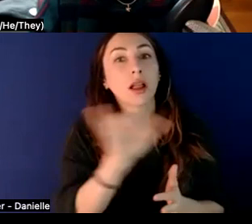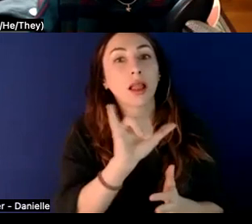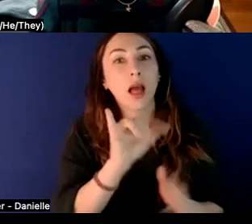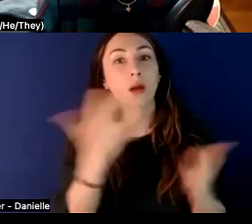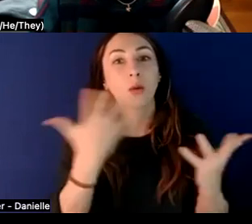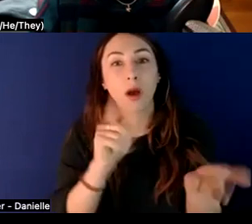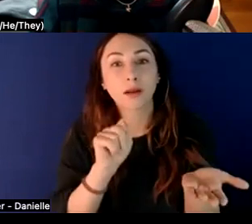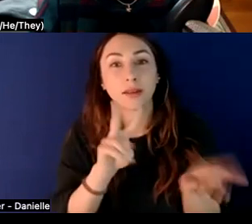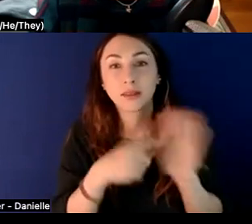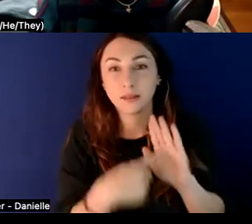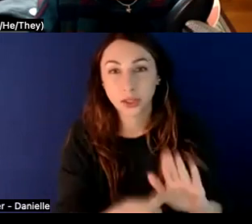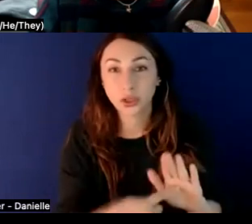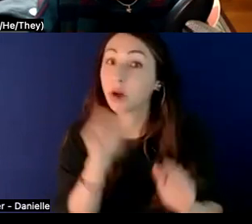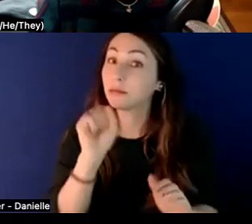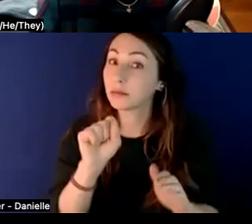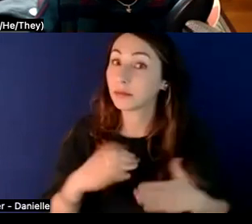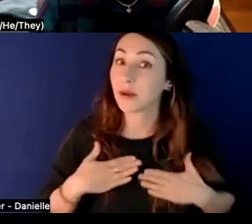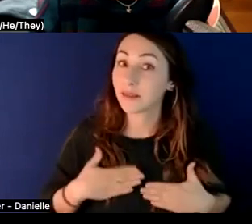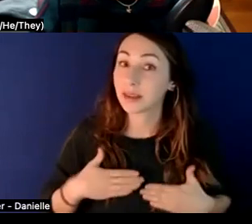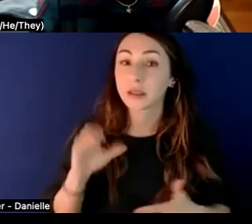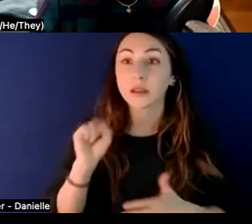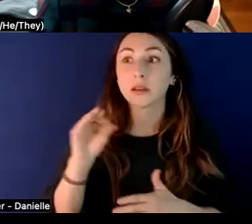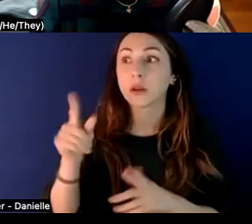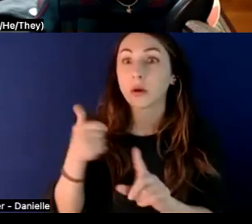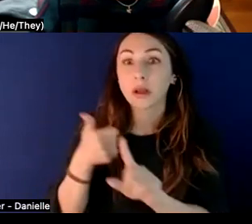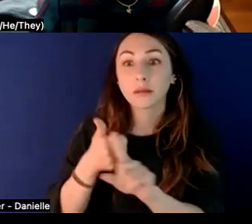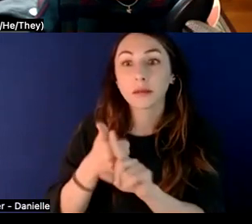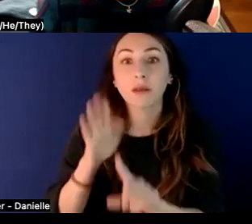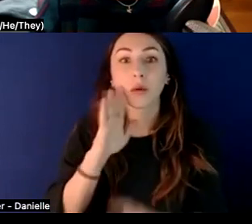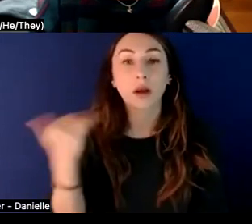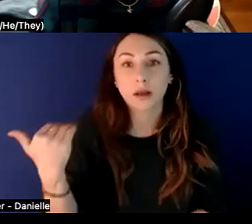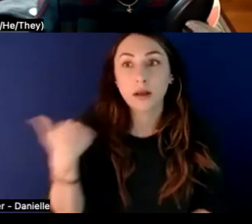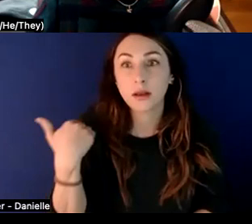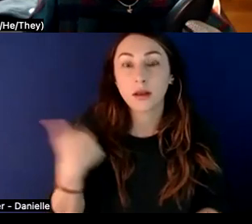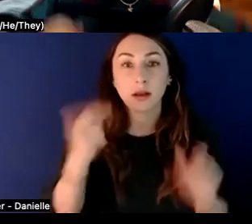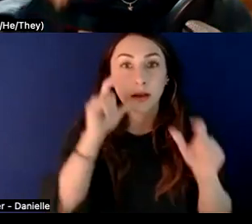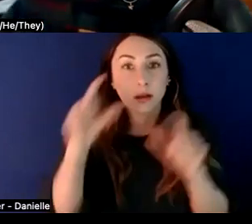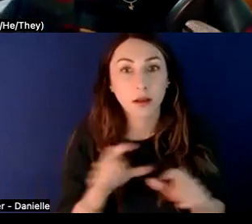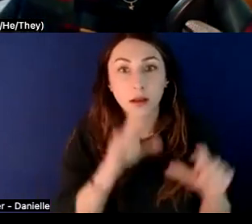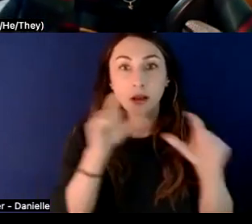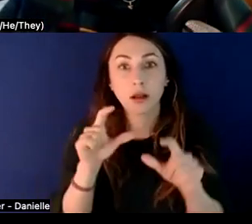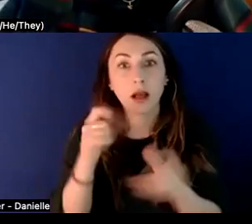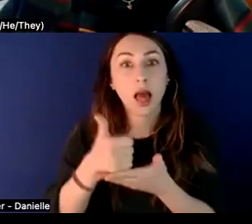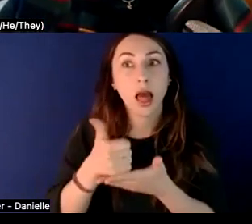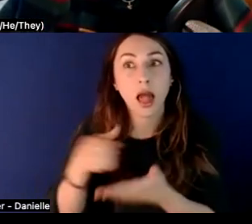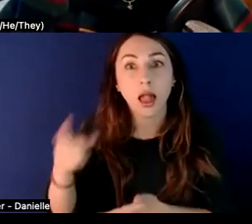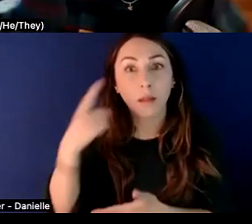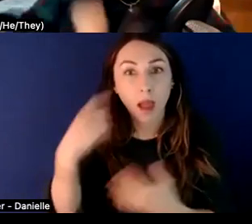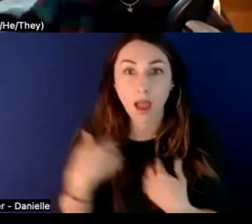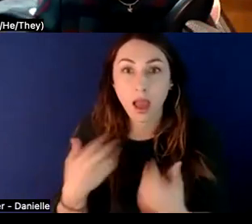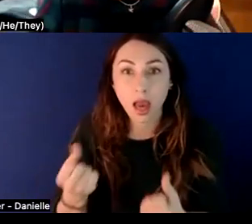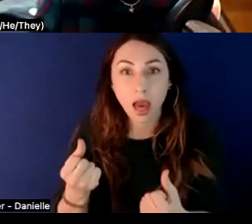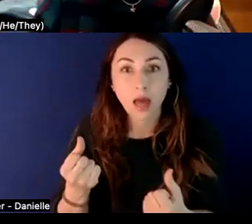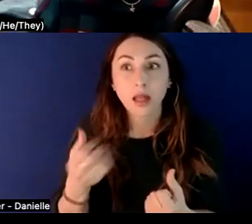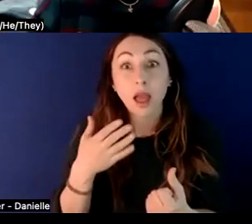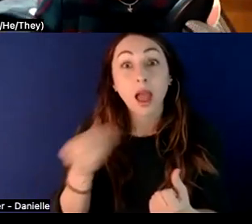was physical. And so he would keep me up at night to help him with his mental health. And he would say, oh, but I would do the same for you. And the fact